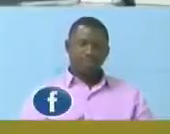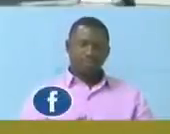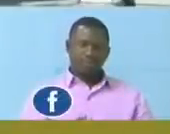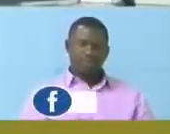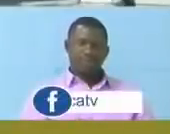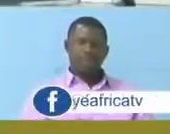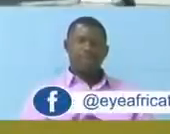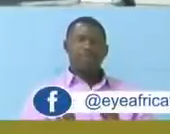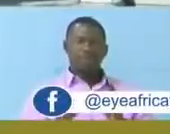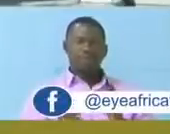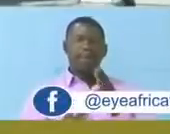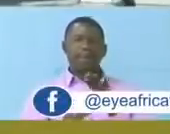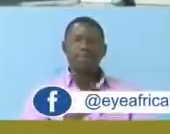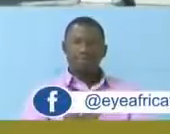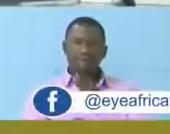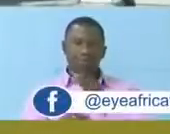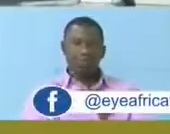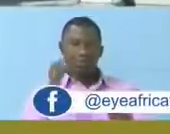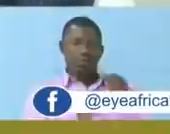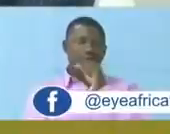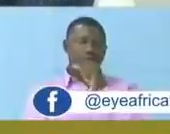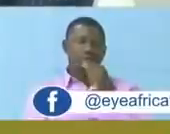Before you returned to Gambia in